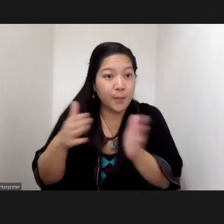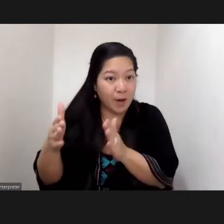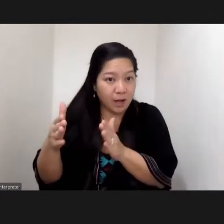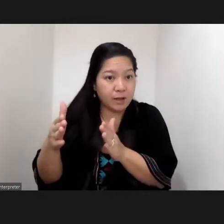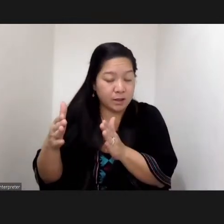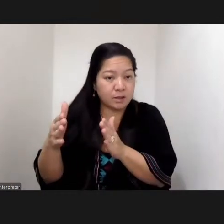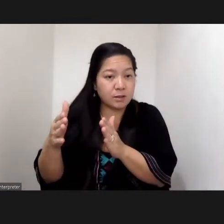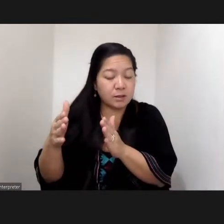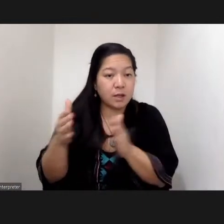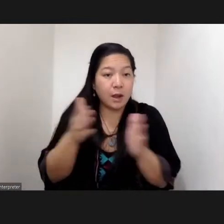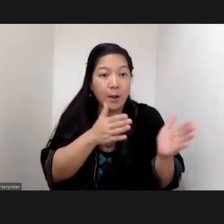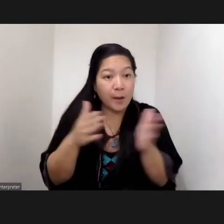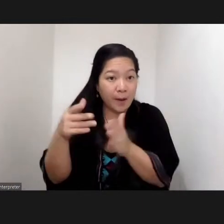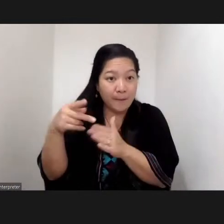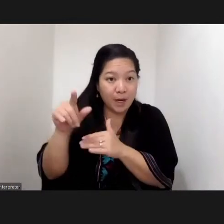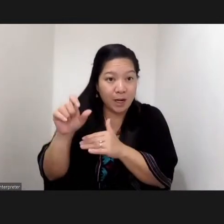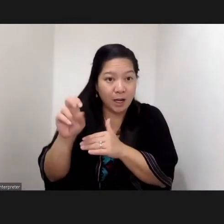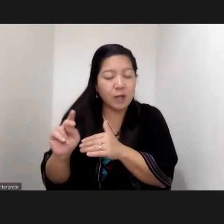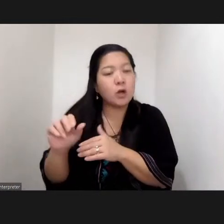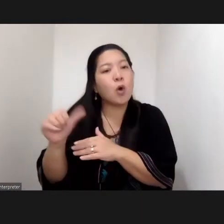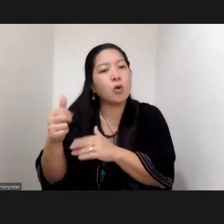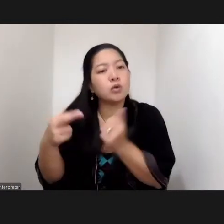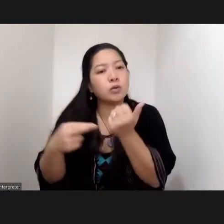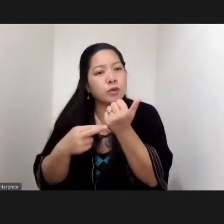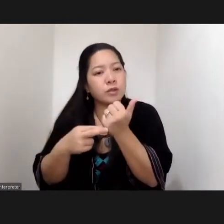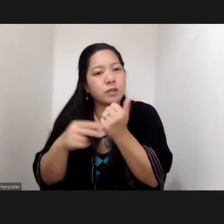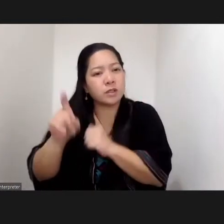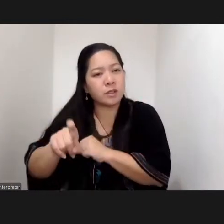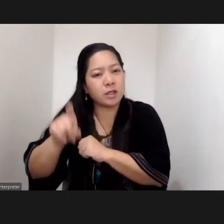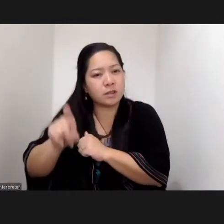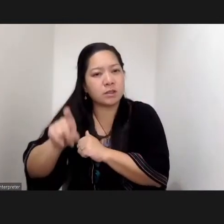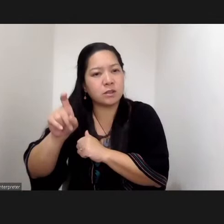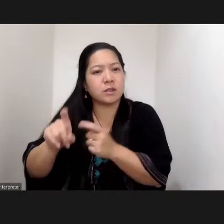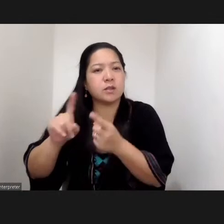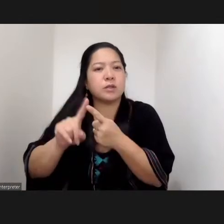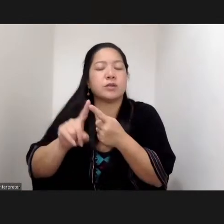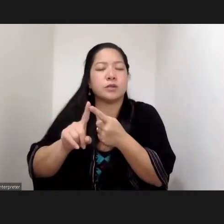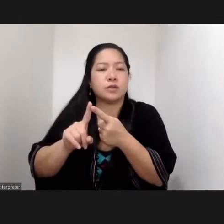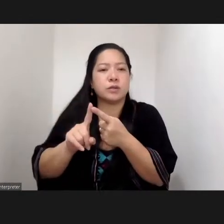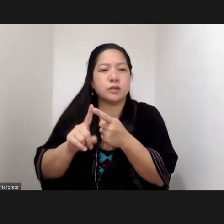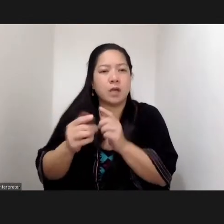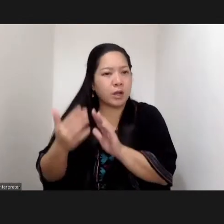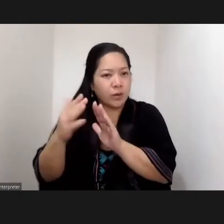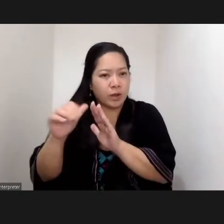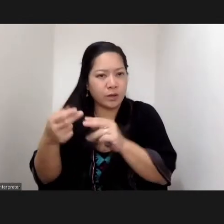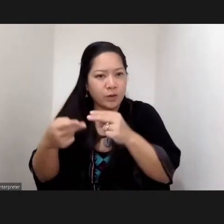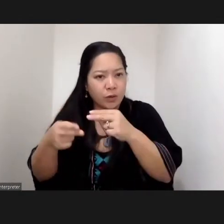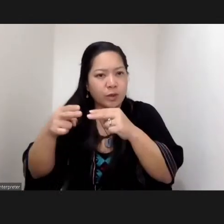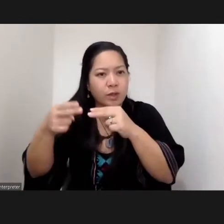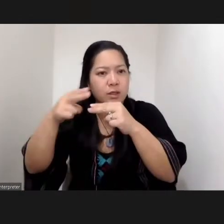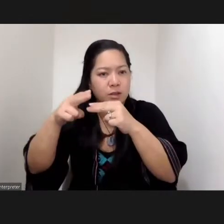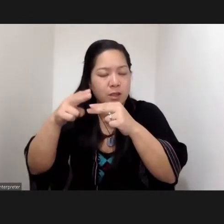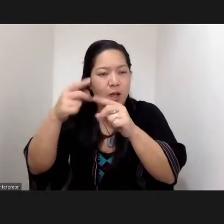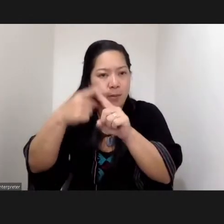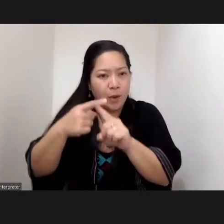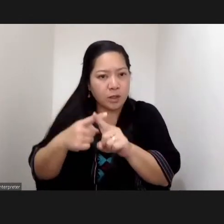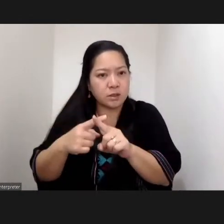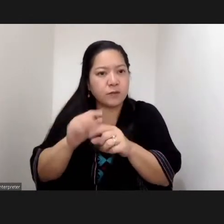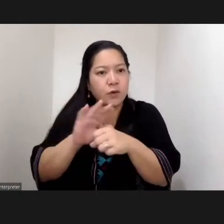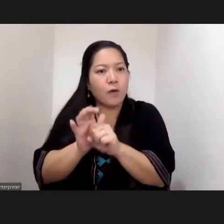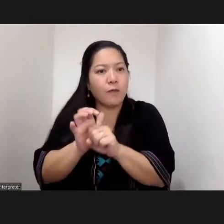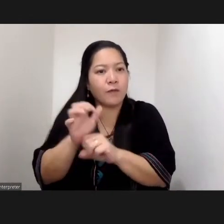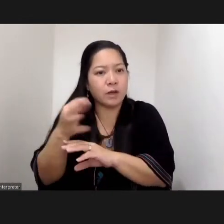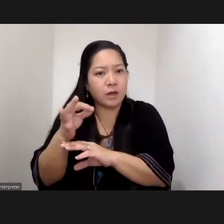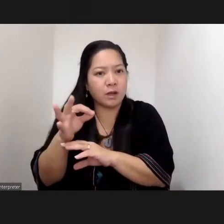also the resources necessary to counter any increases and possibly